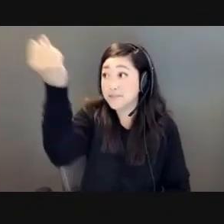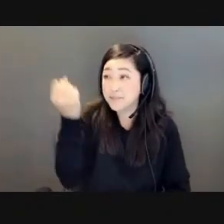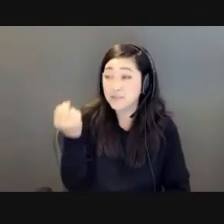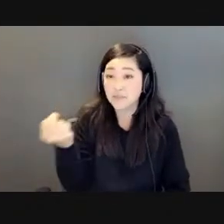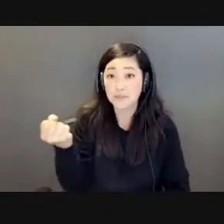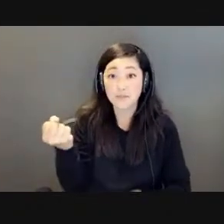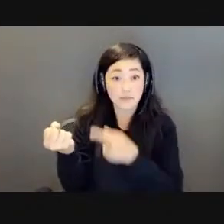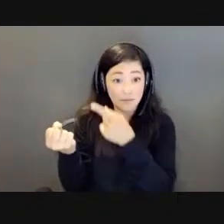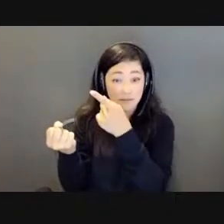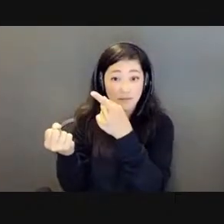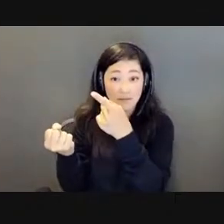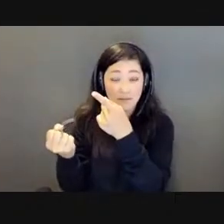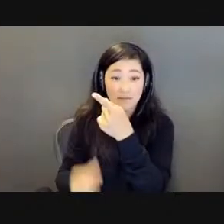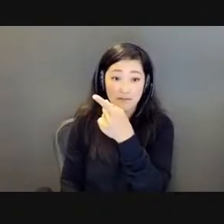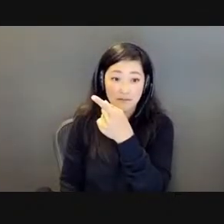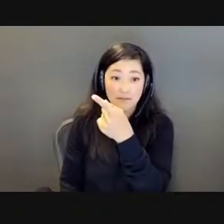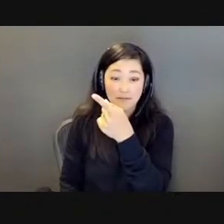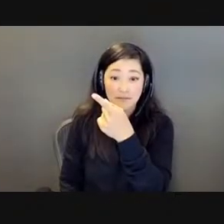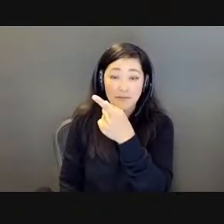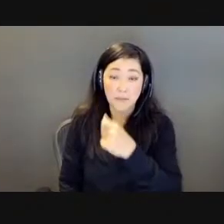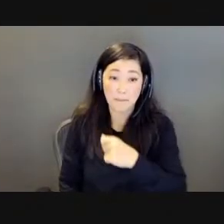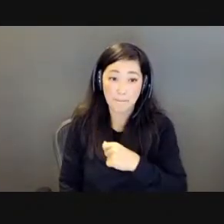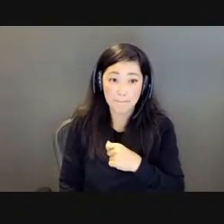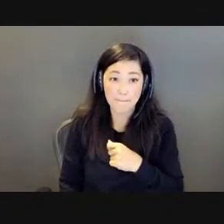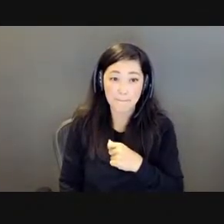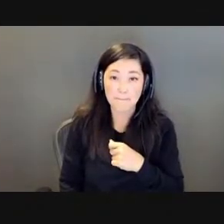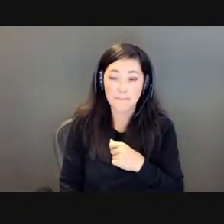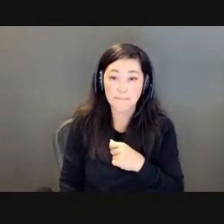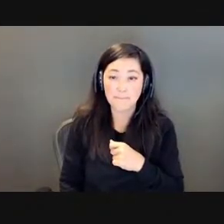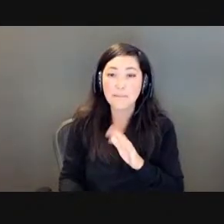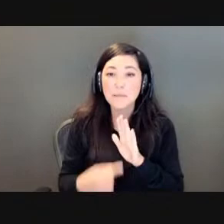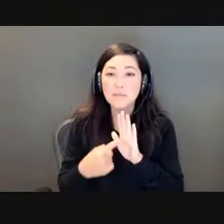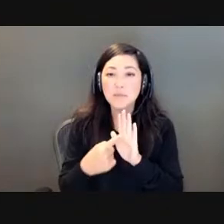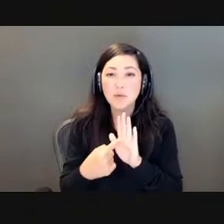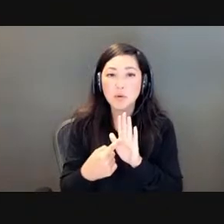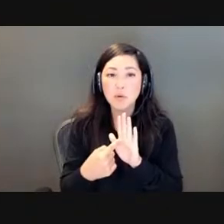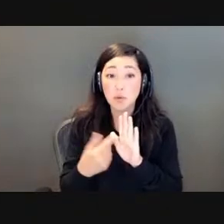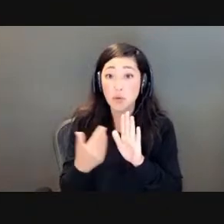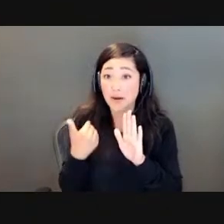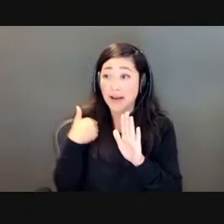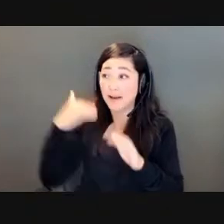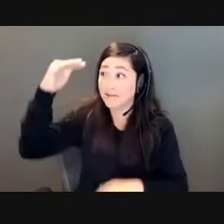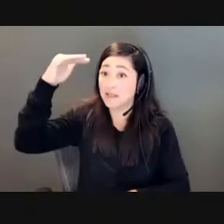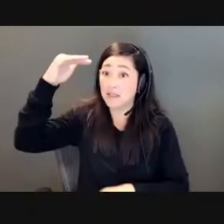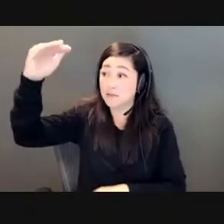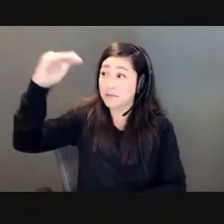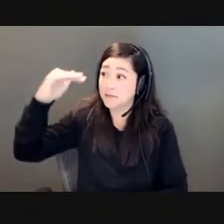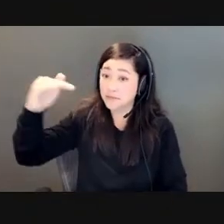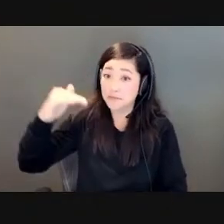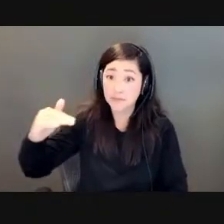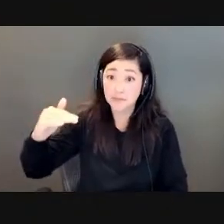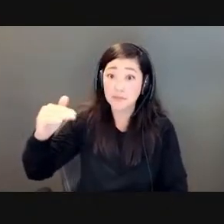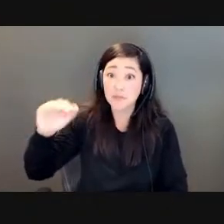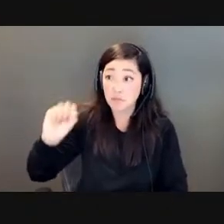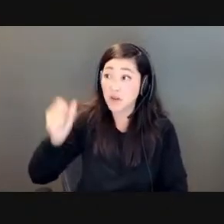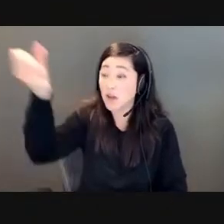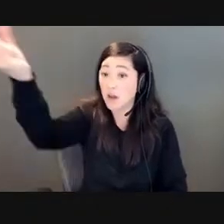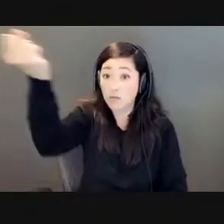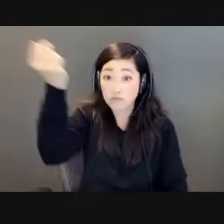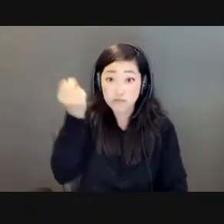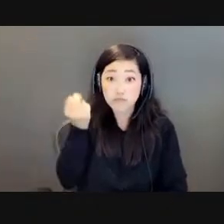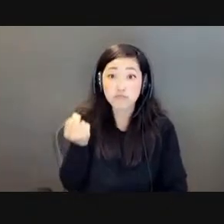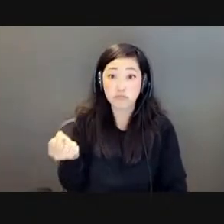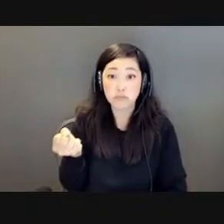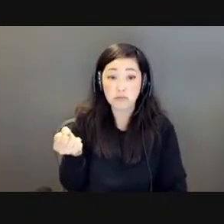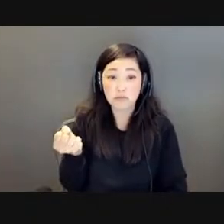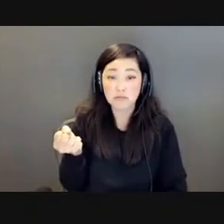cabinets in the kitchen, and I'm showing that I have a shelf inside that actually pulls out and lowers so I can